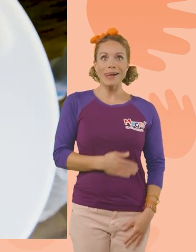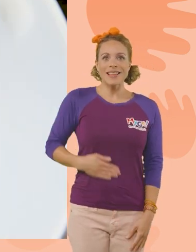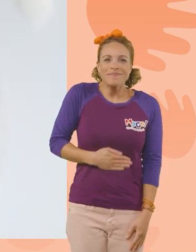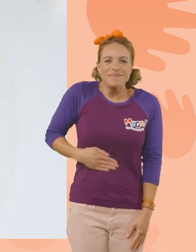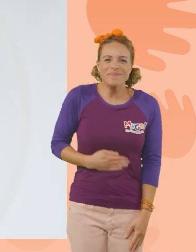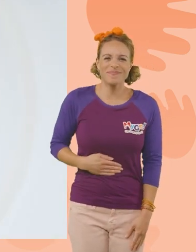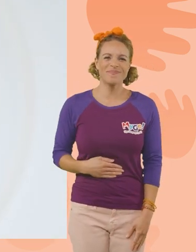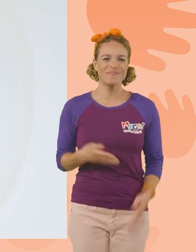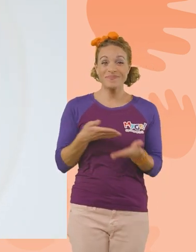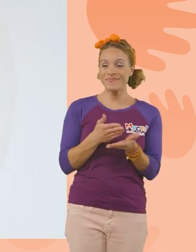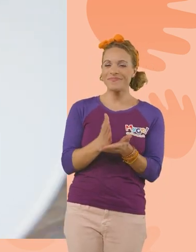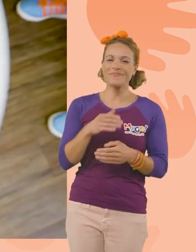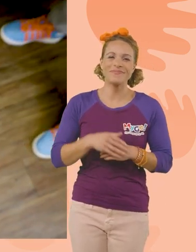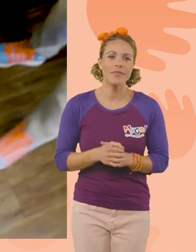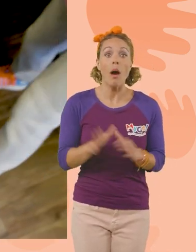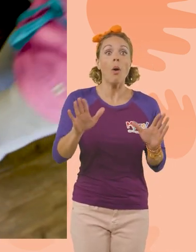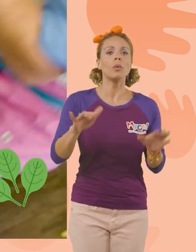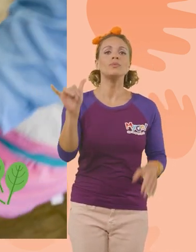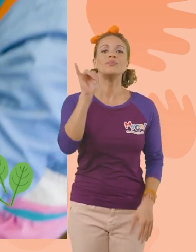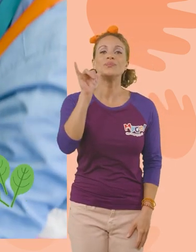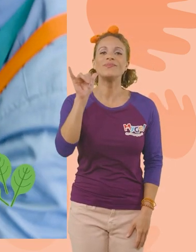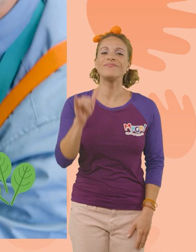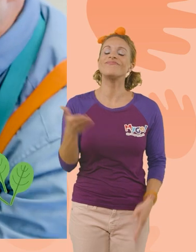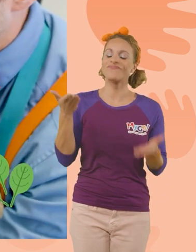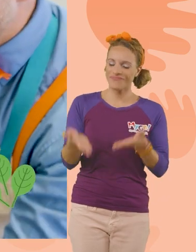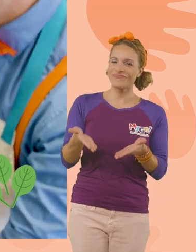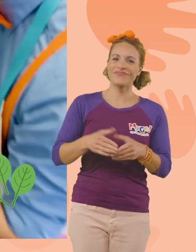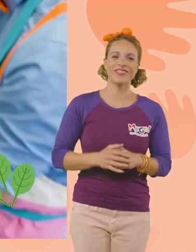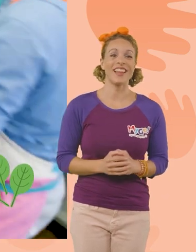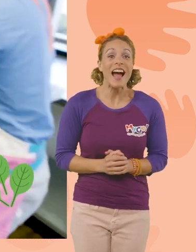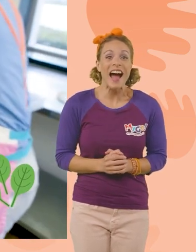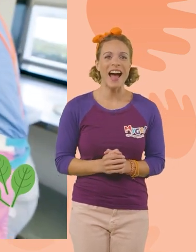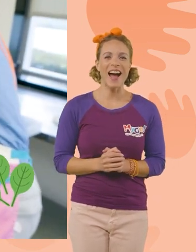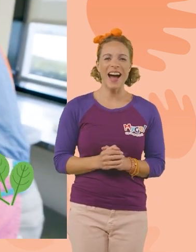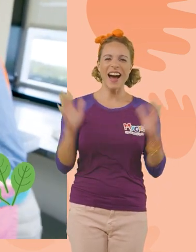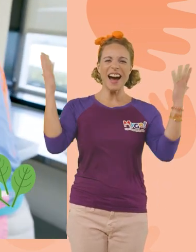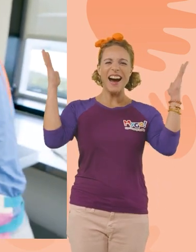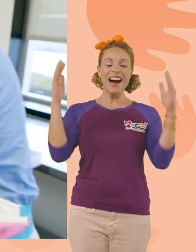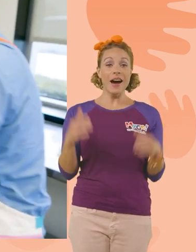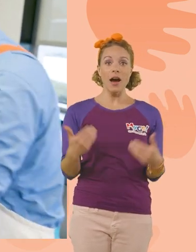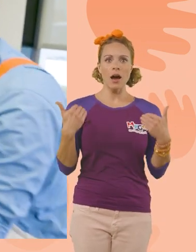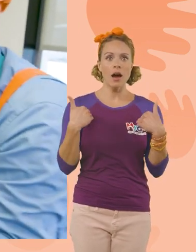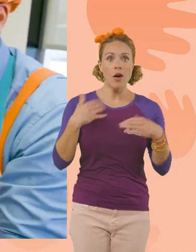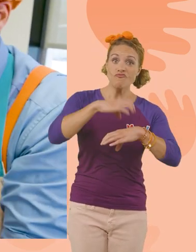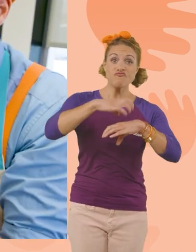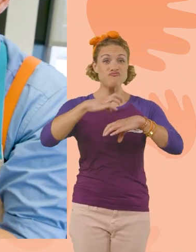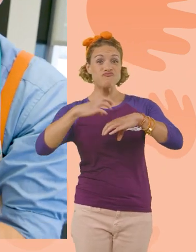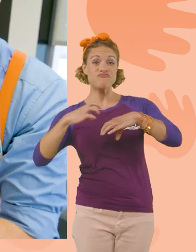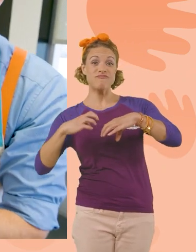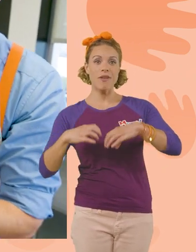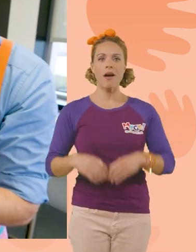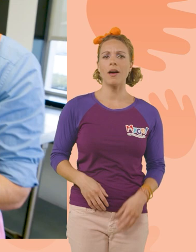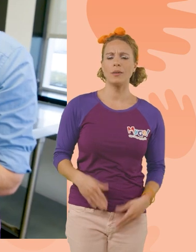Yum! All right. Oh, spinach right here. Woohoo! And then we have a bunch of